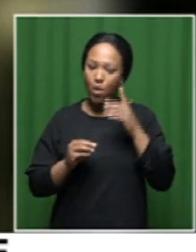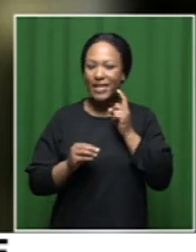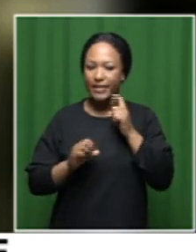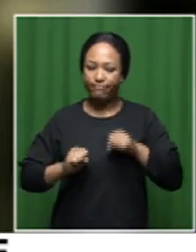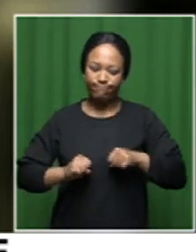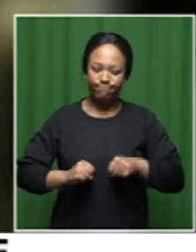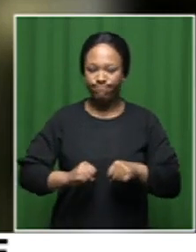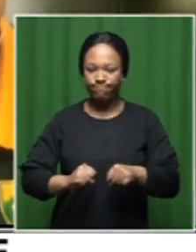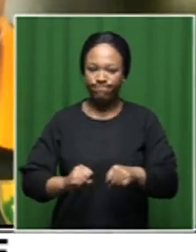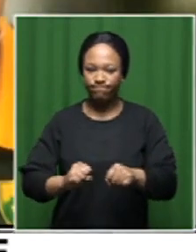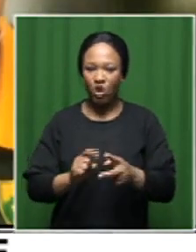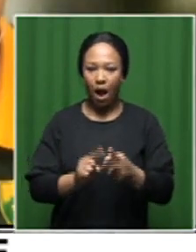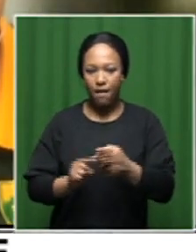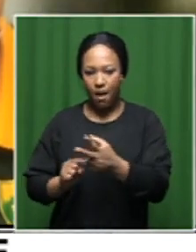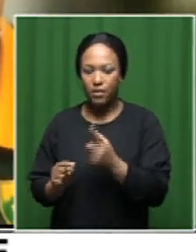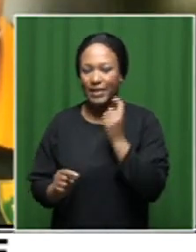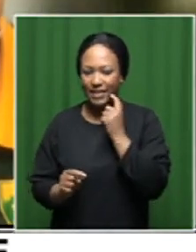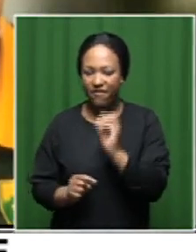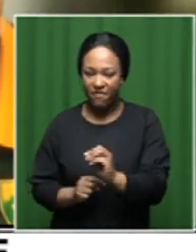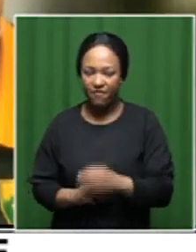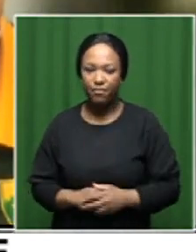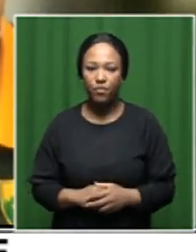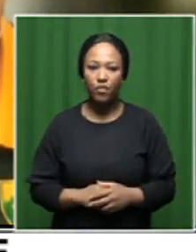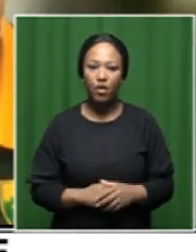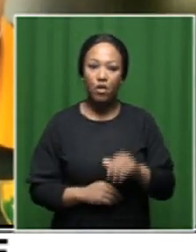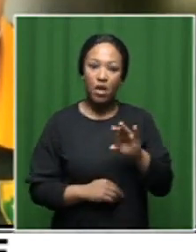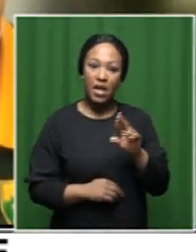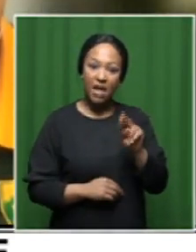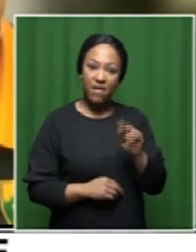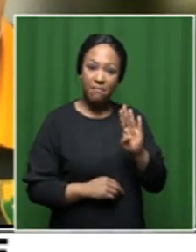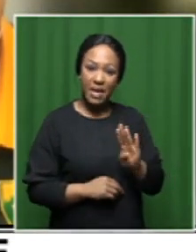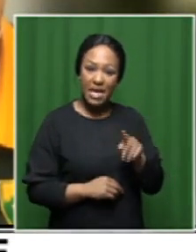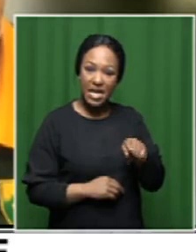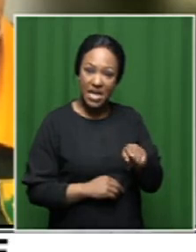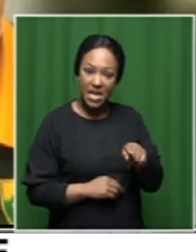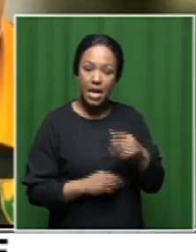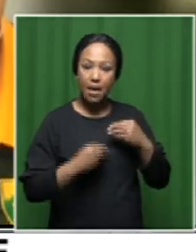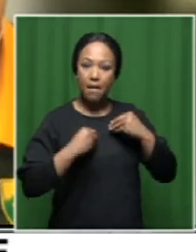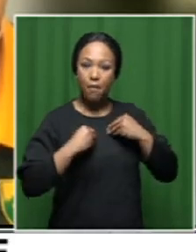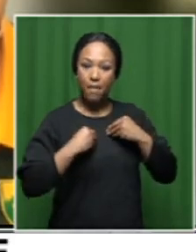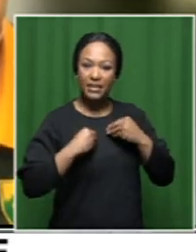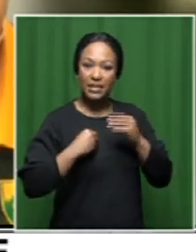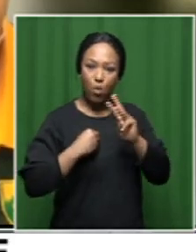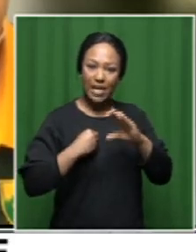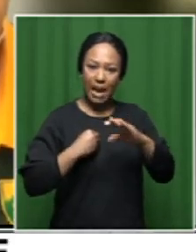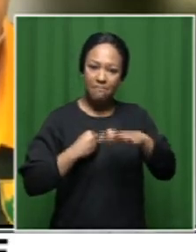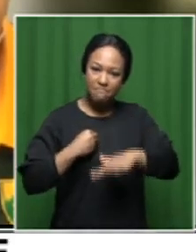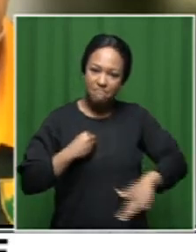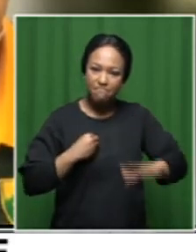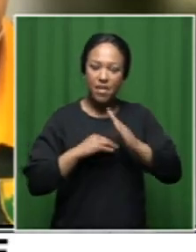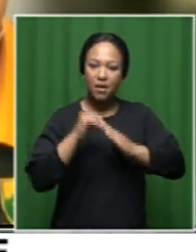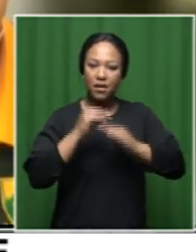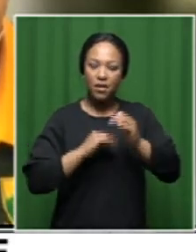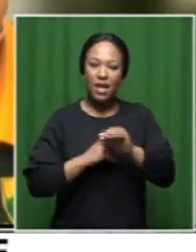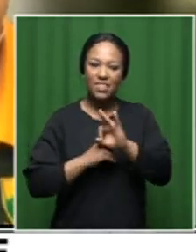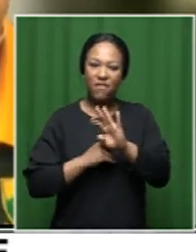after. And according to FNB's, latest property insights, Western Cape's residential, buildings plan